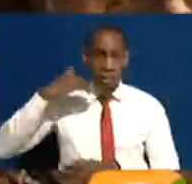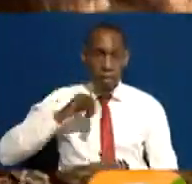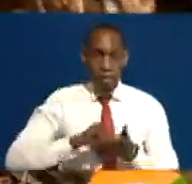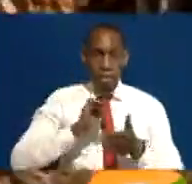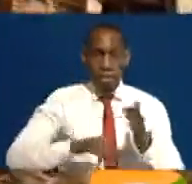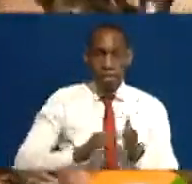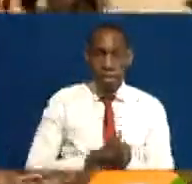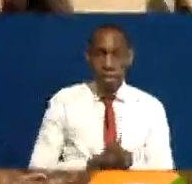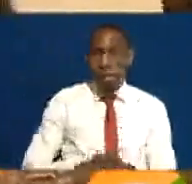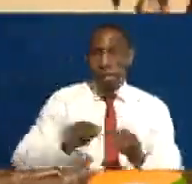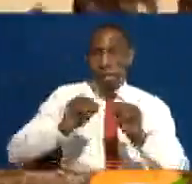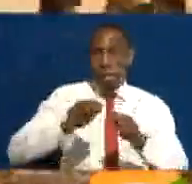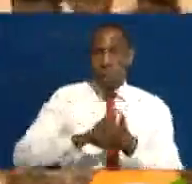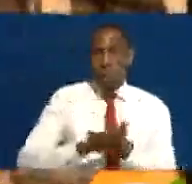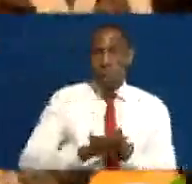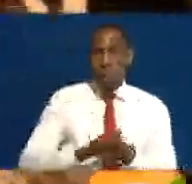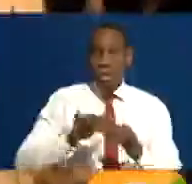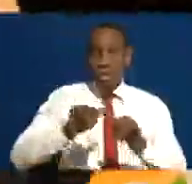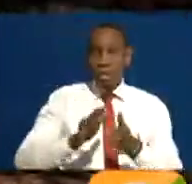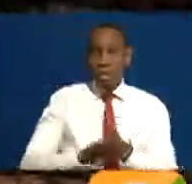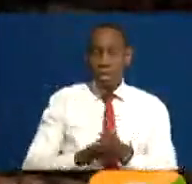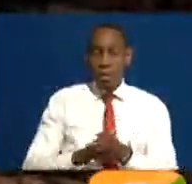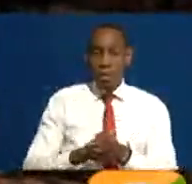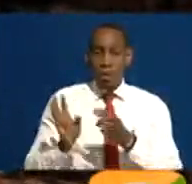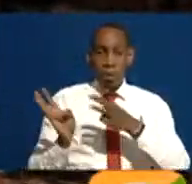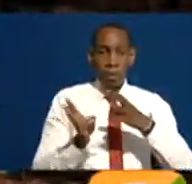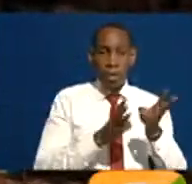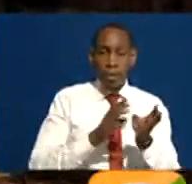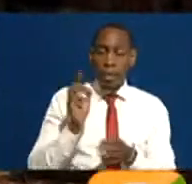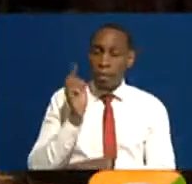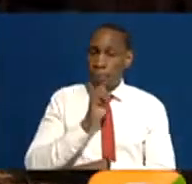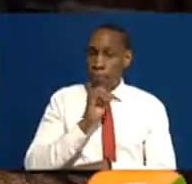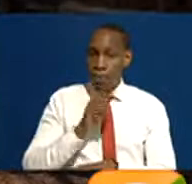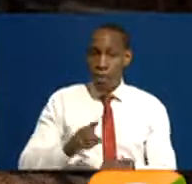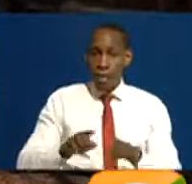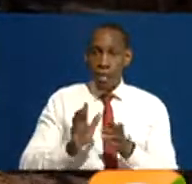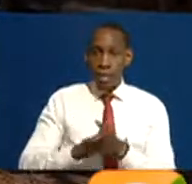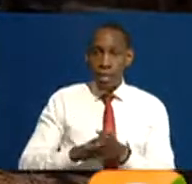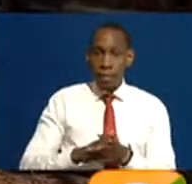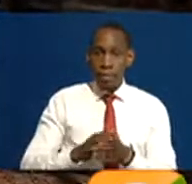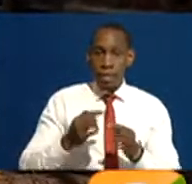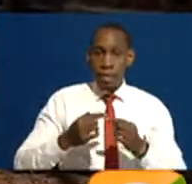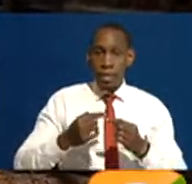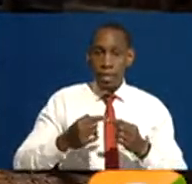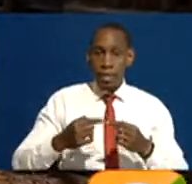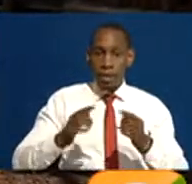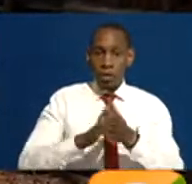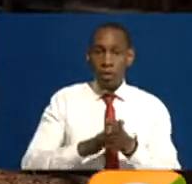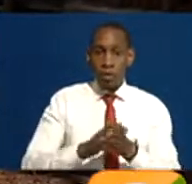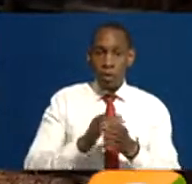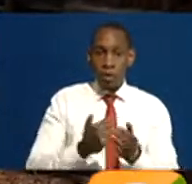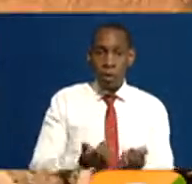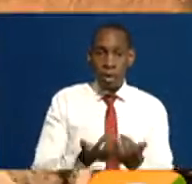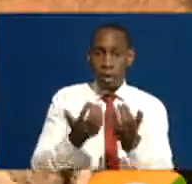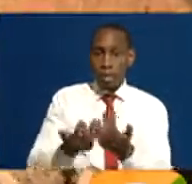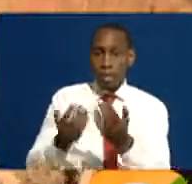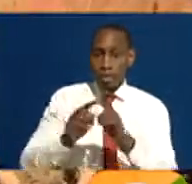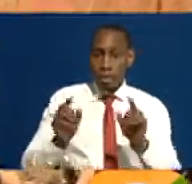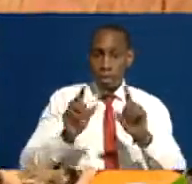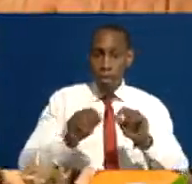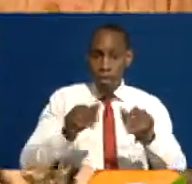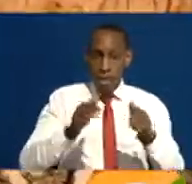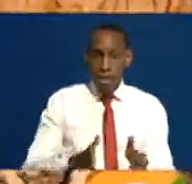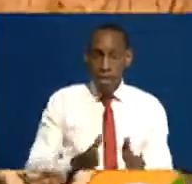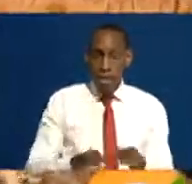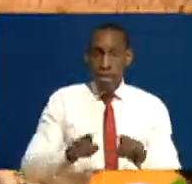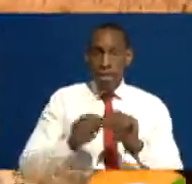is its ability to adapt to harsh climatic conditions. The sheep does well on natural pastures, but according to Rono,